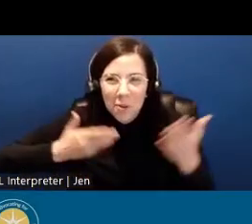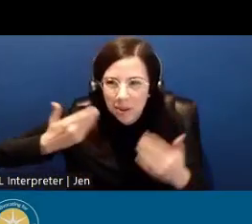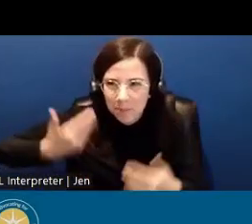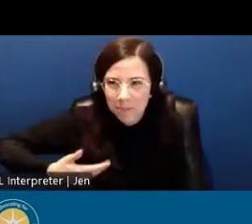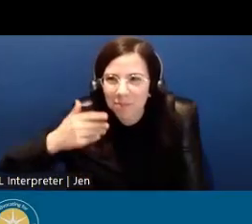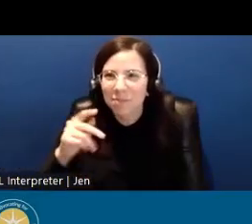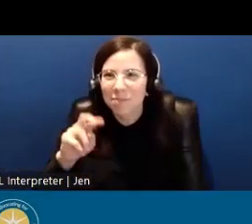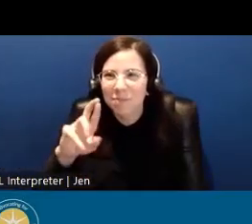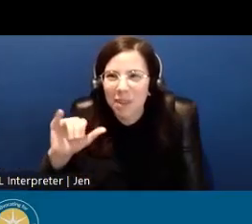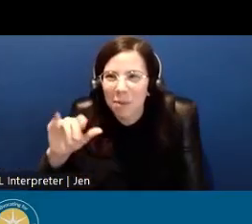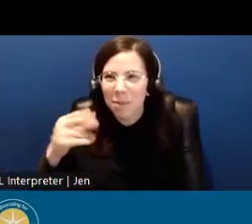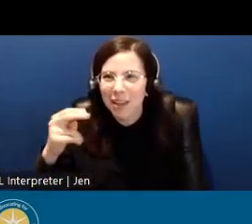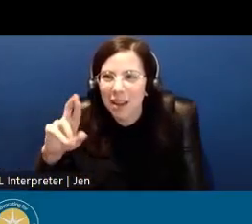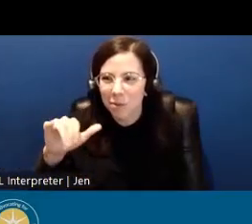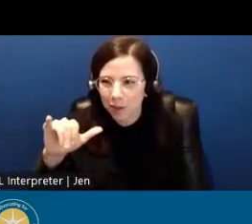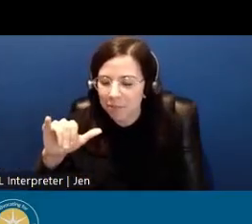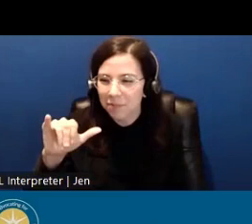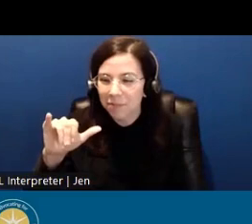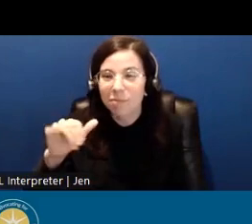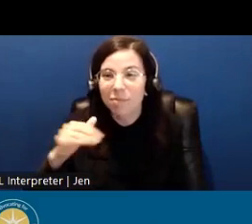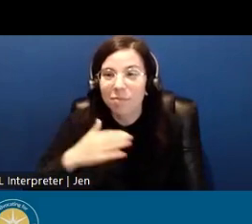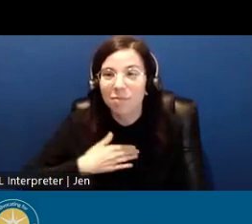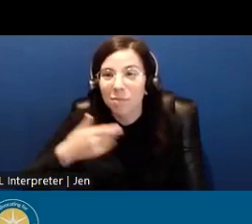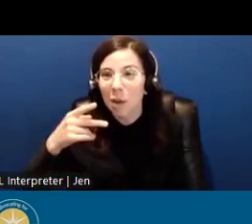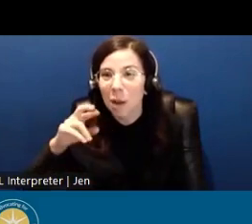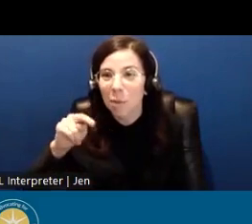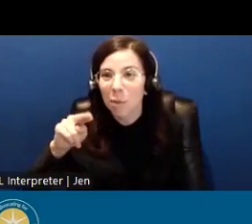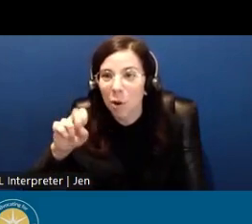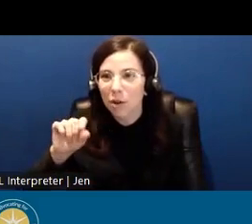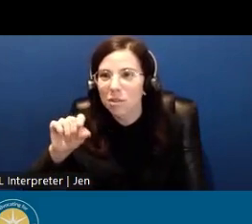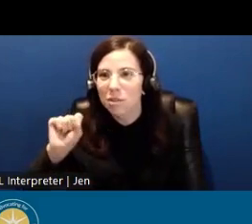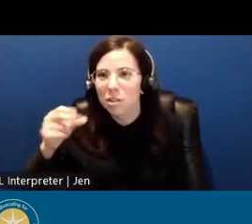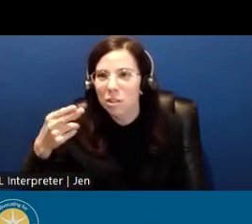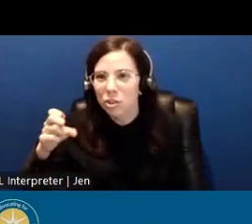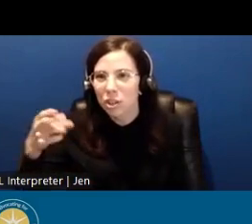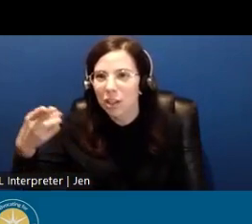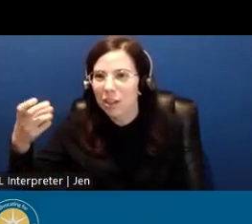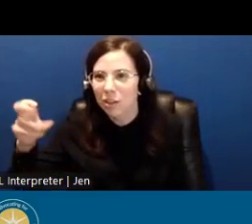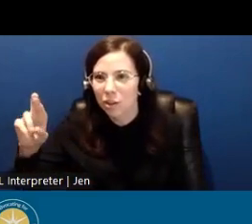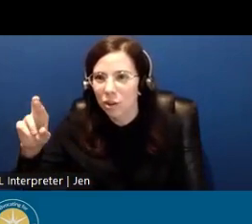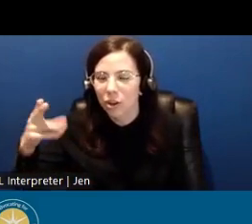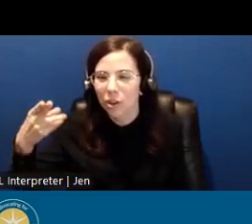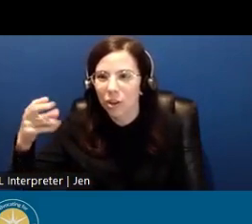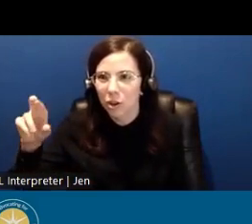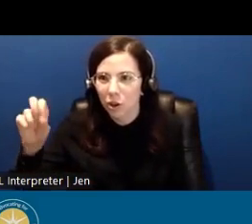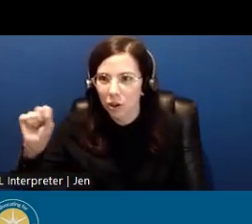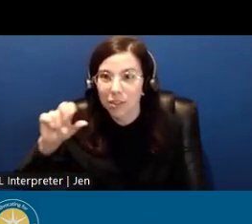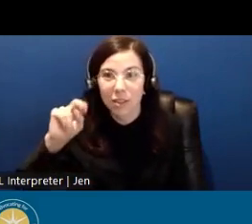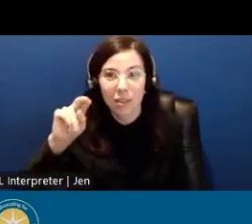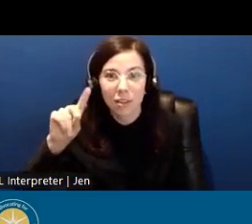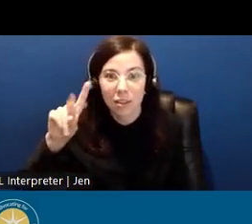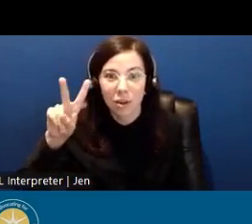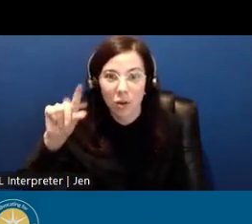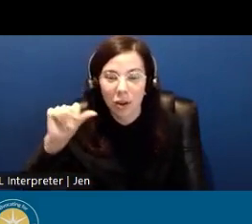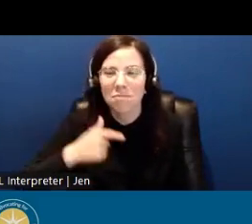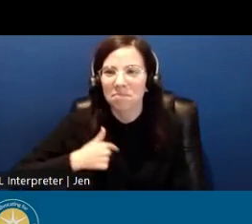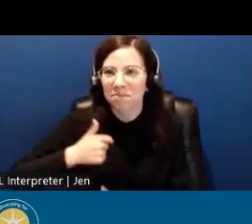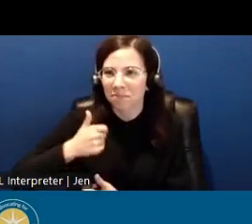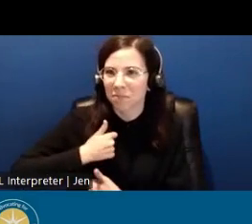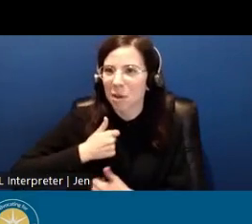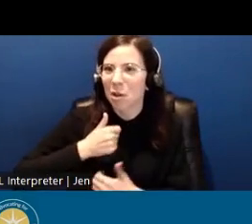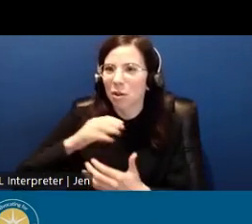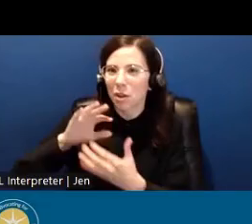is Kimberly Henry, and my pronouns are she, her, and hers. And at NOVA, I am the Military Coordinated